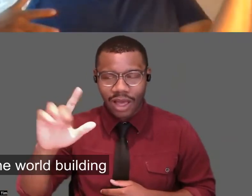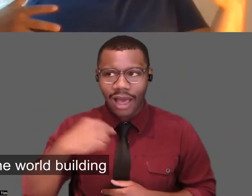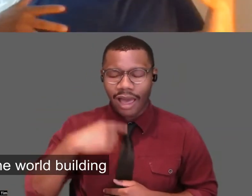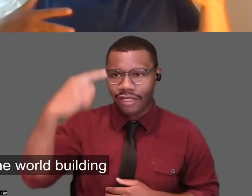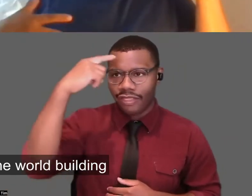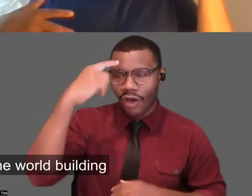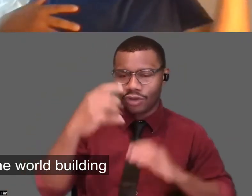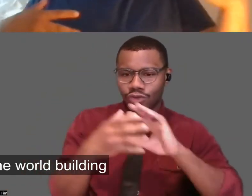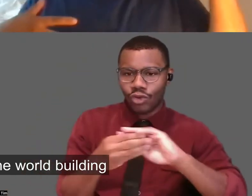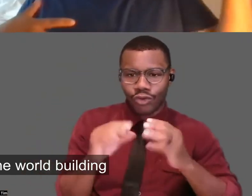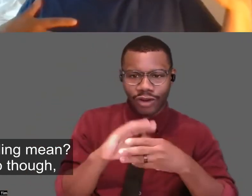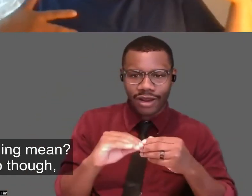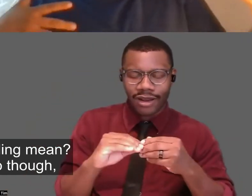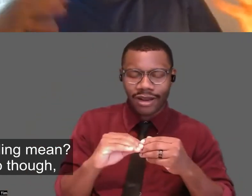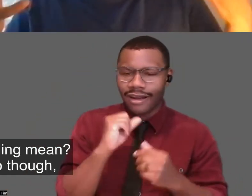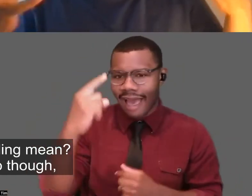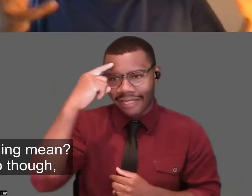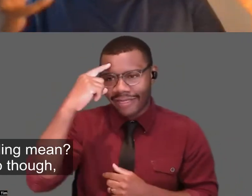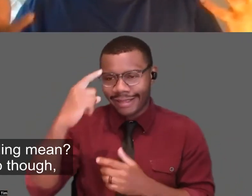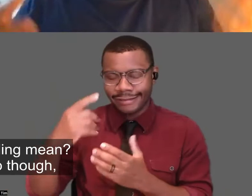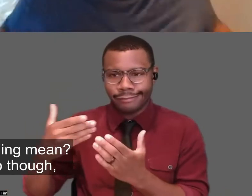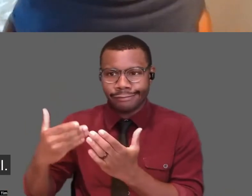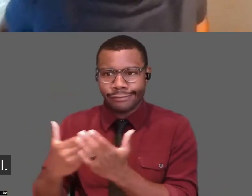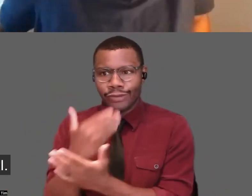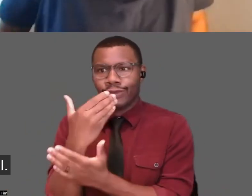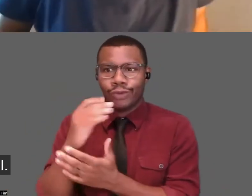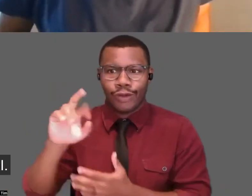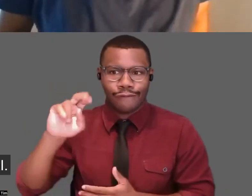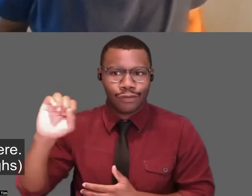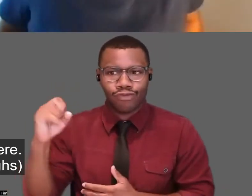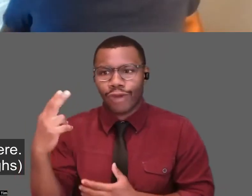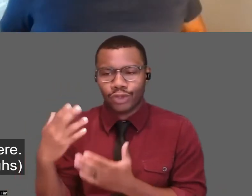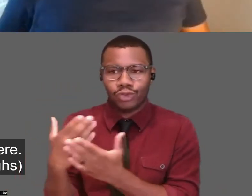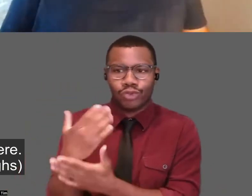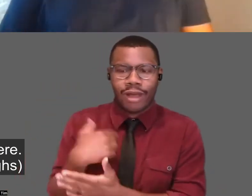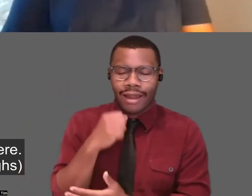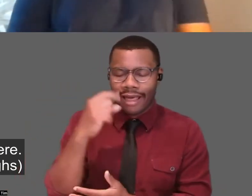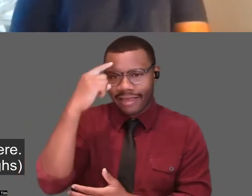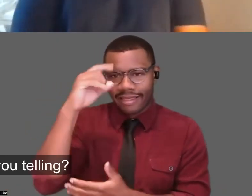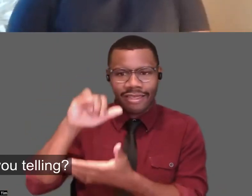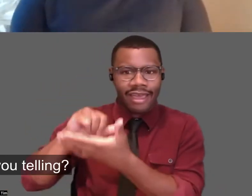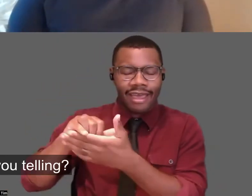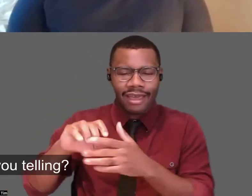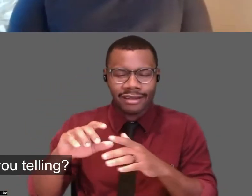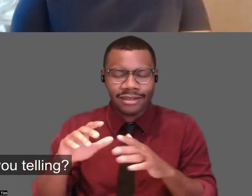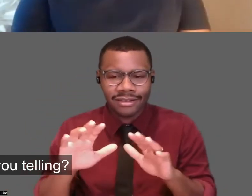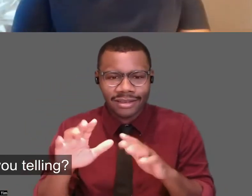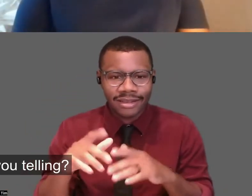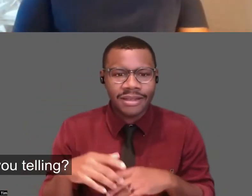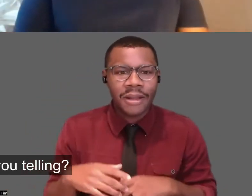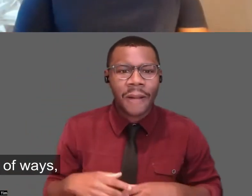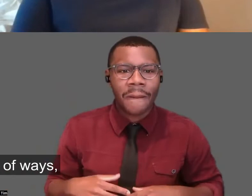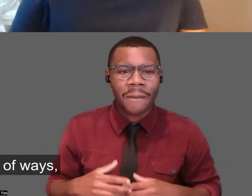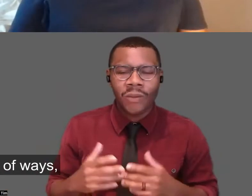does it mean for the world building and the story building? I'll take that too, though, to be real. Let's go there. What stories are you